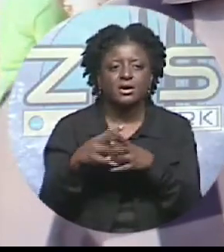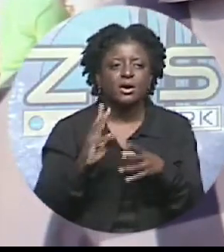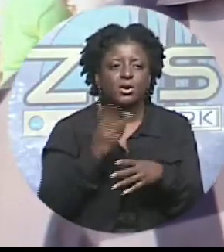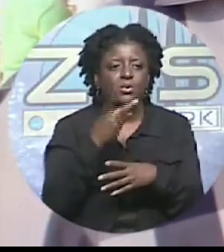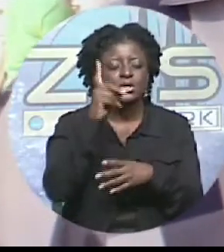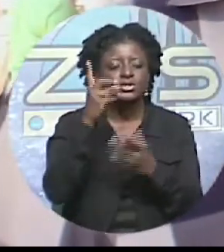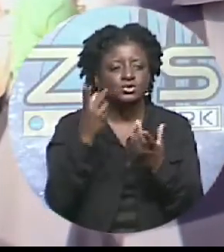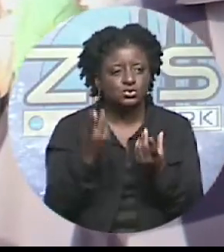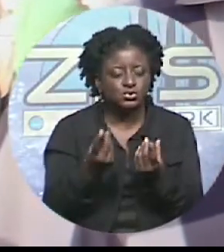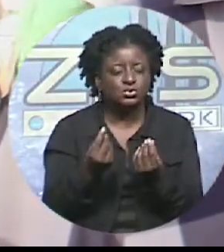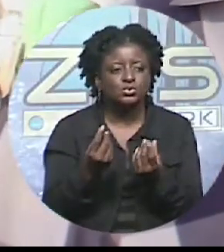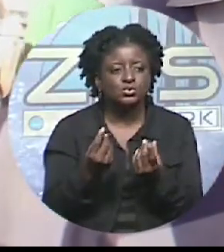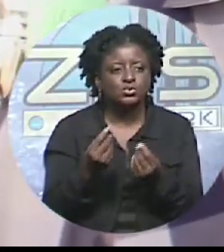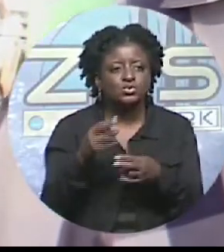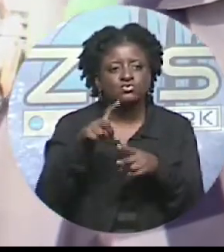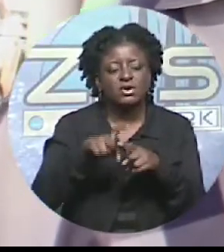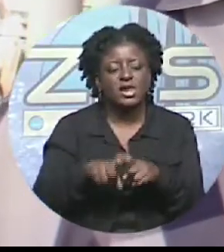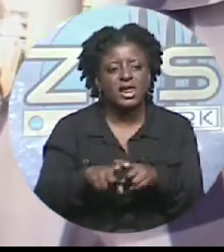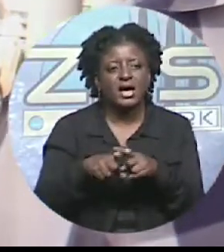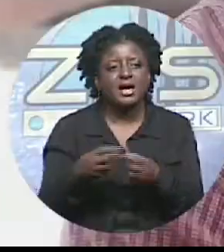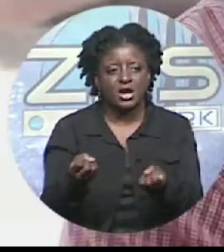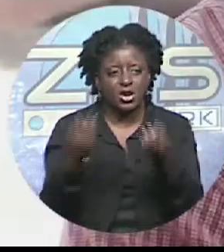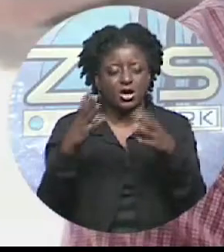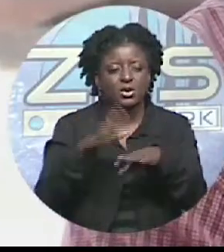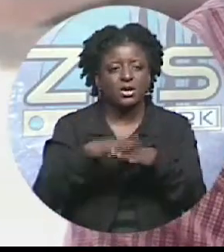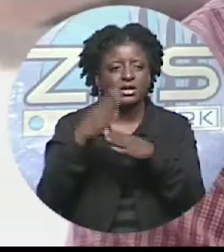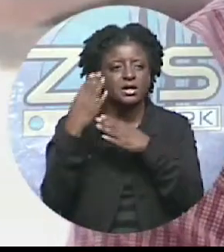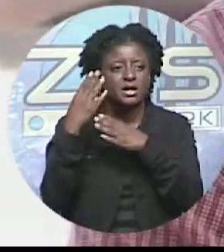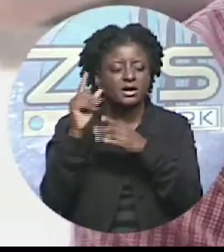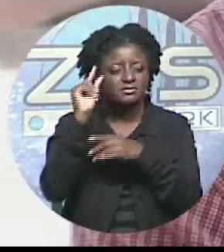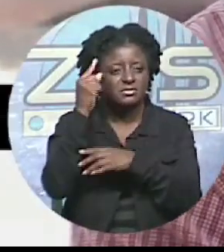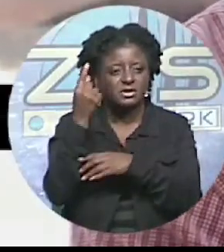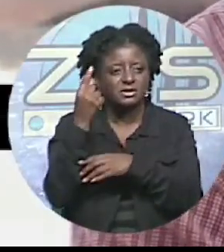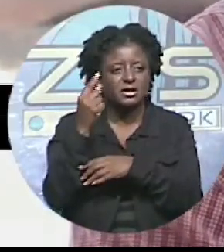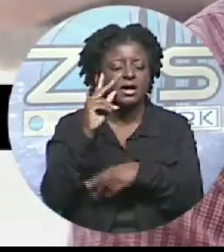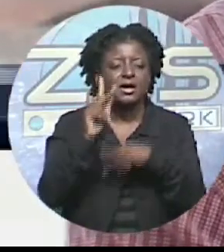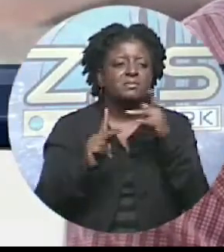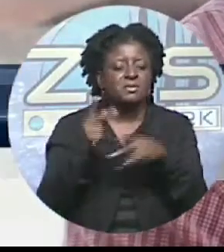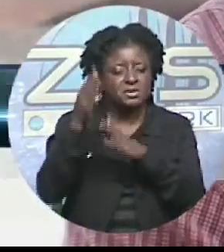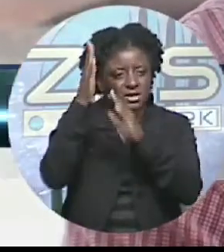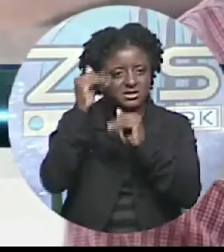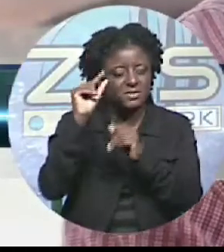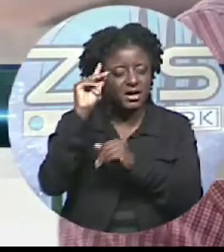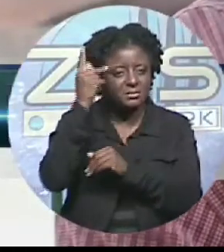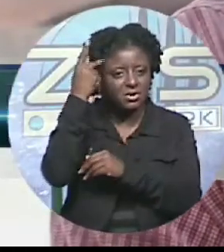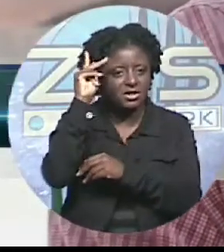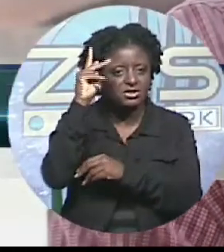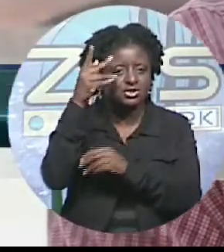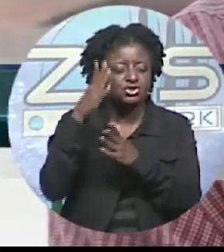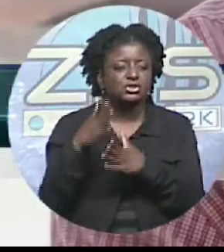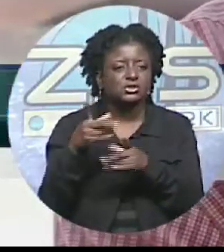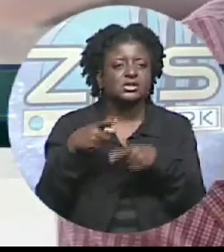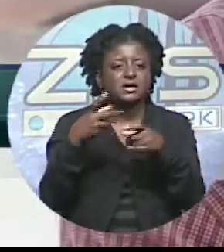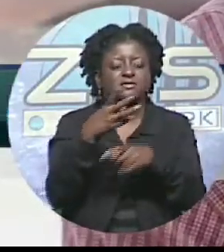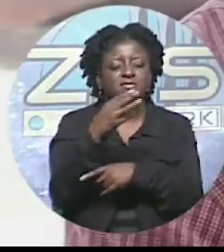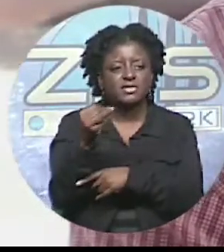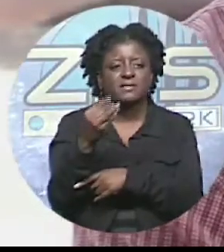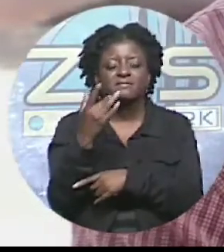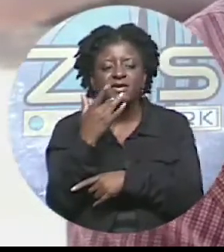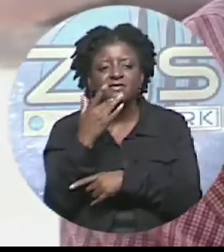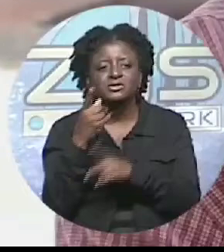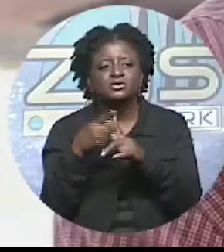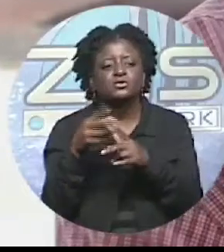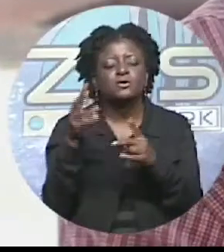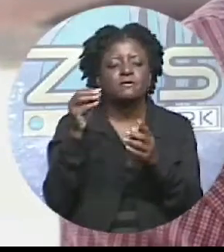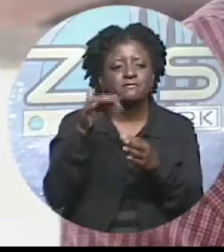we do rely a lot on the government, which we do need. People expect politicians to give them favors for voting for them,